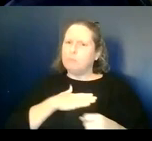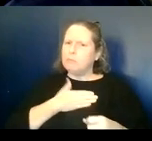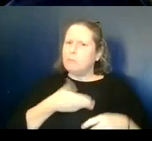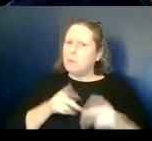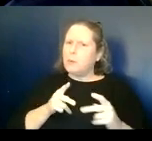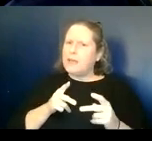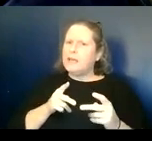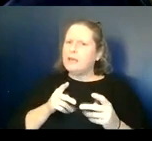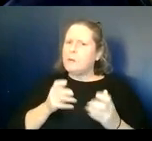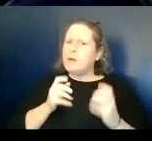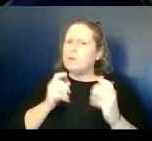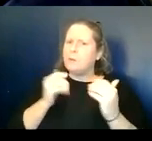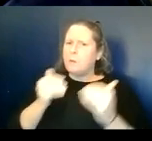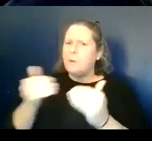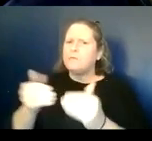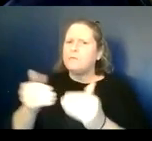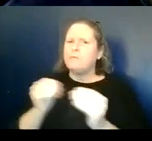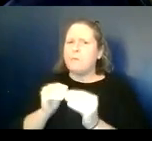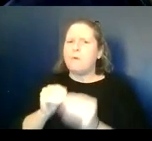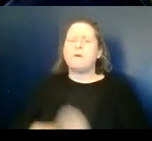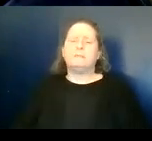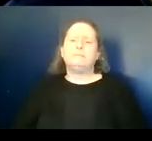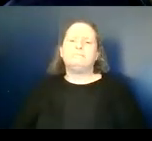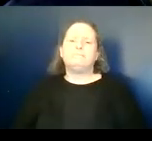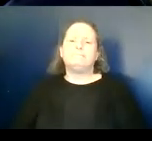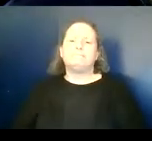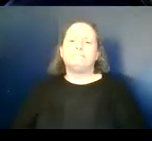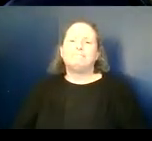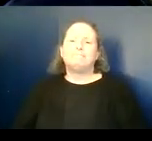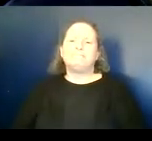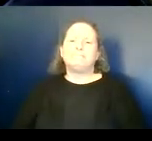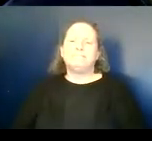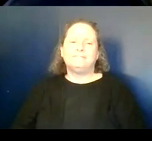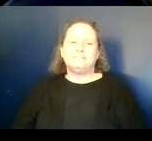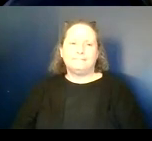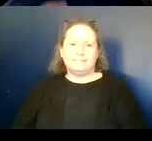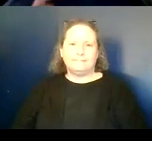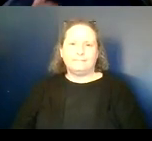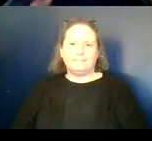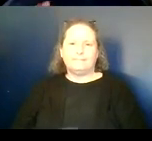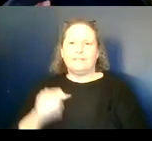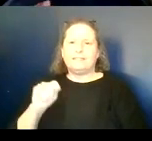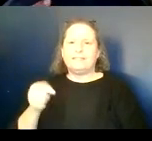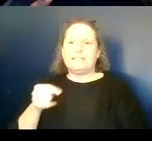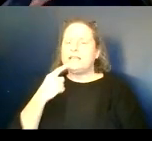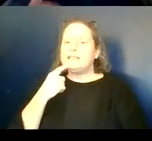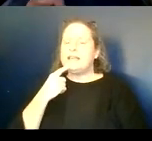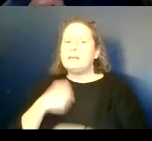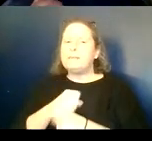Okay. Yep. Yeah. And to make a quick